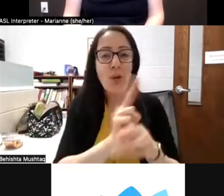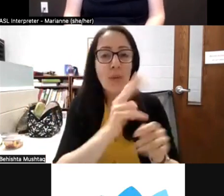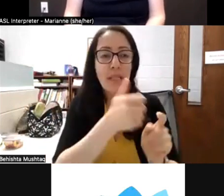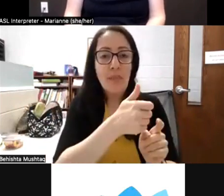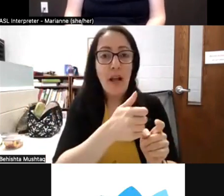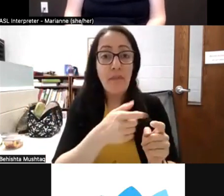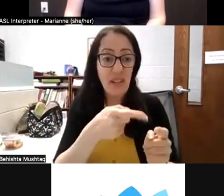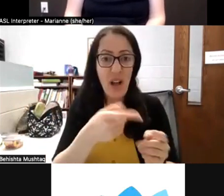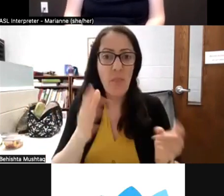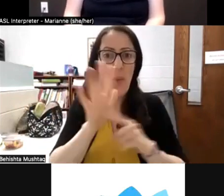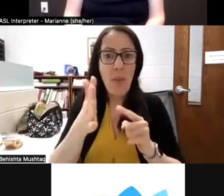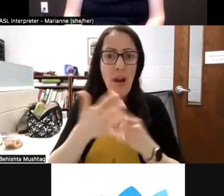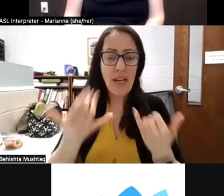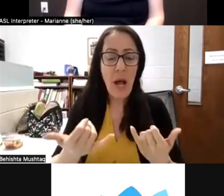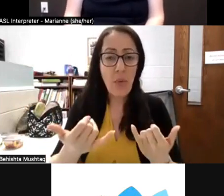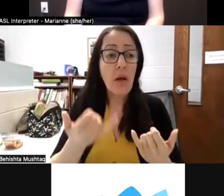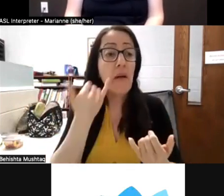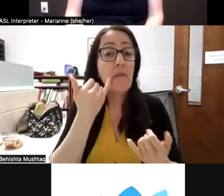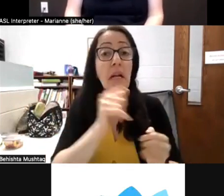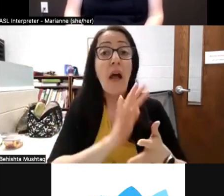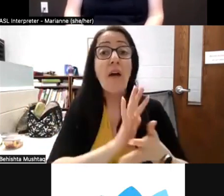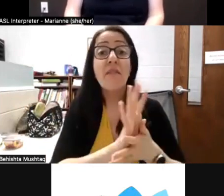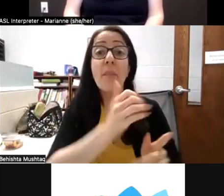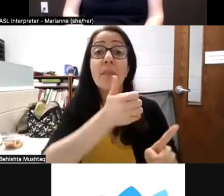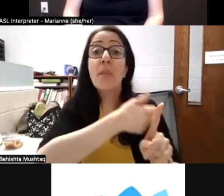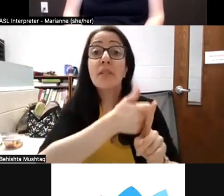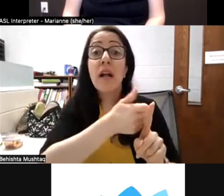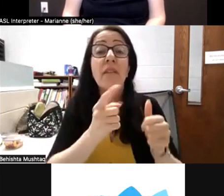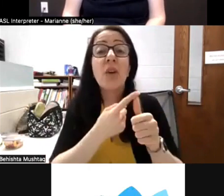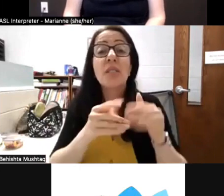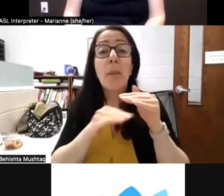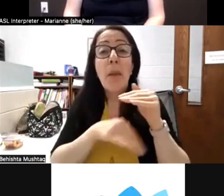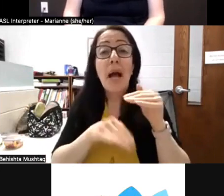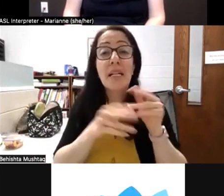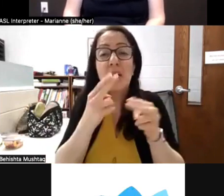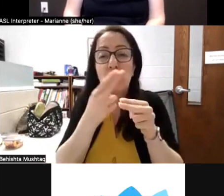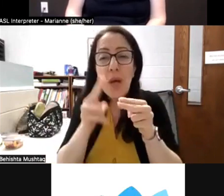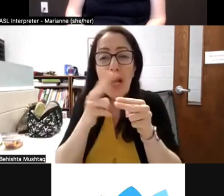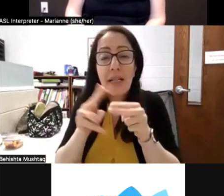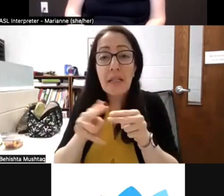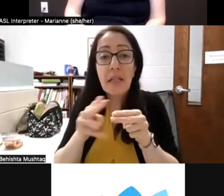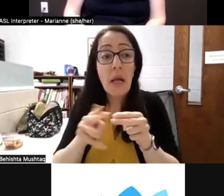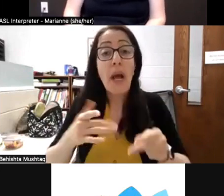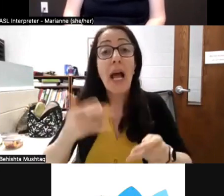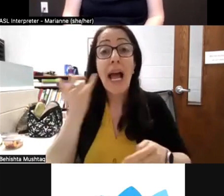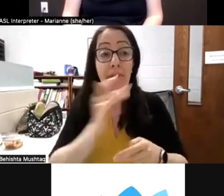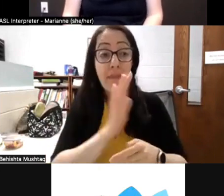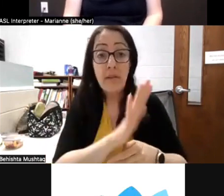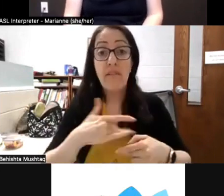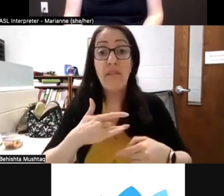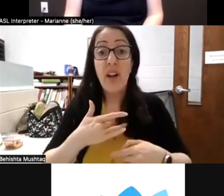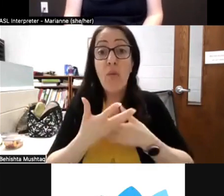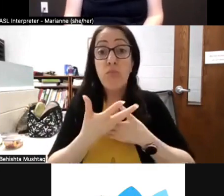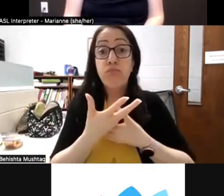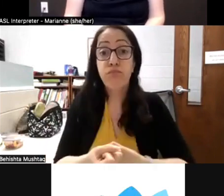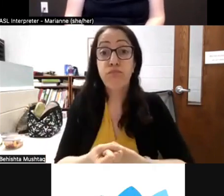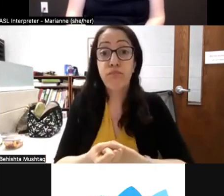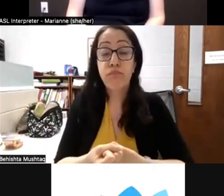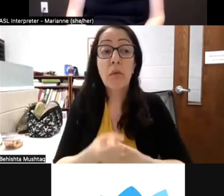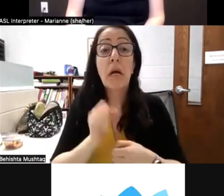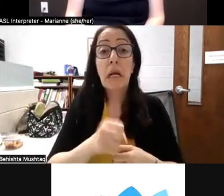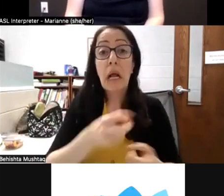my learners to download TikTok. And now it's become quite popular, and they'll film themselves. They start with very